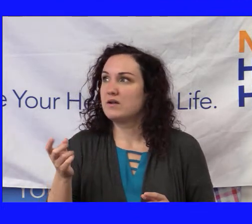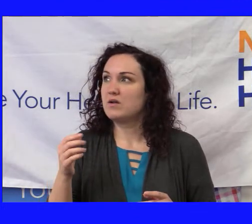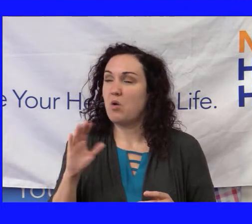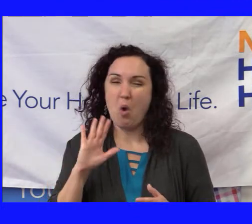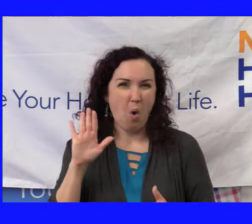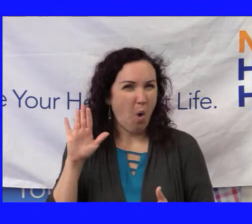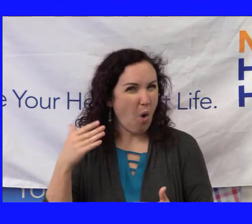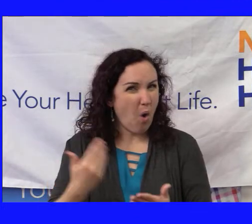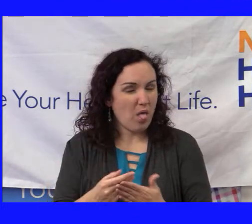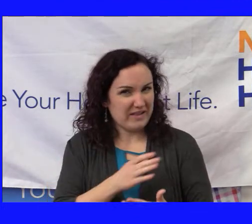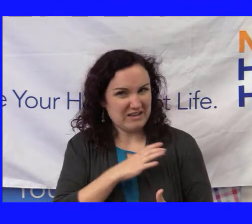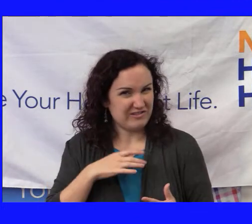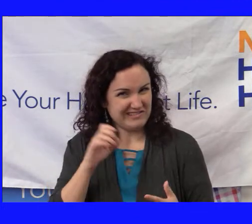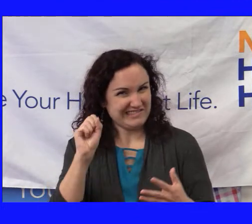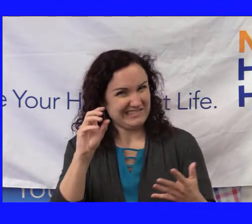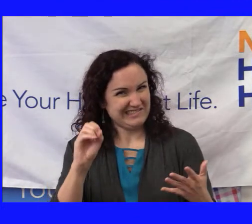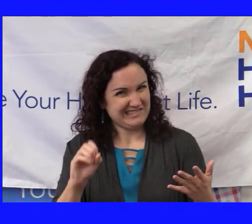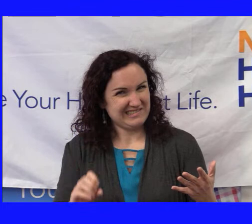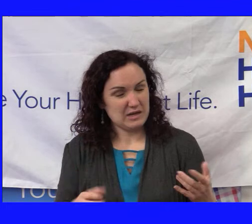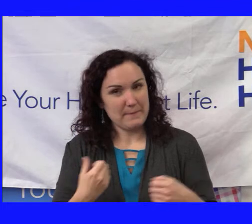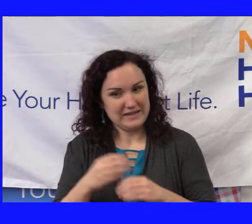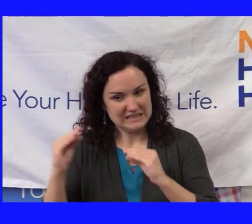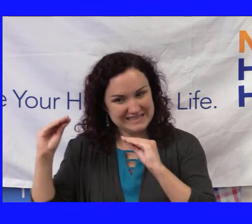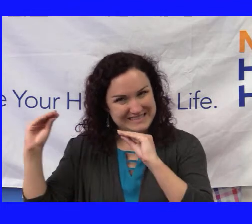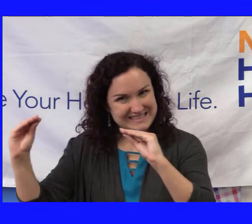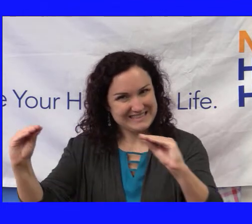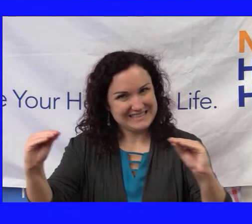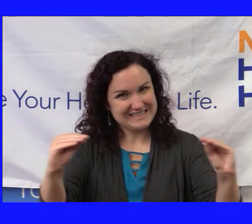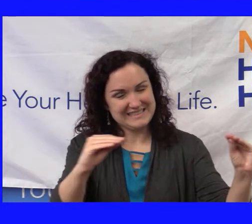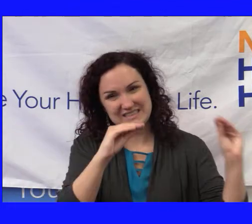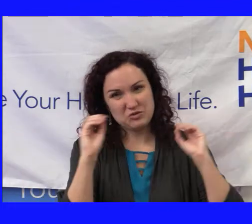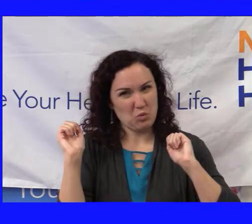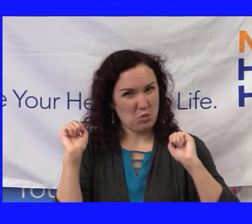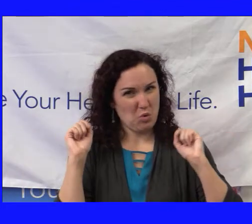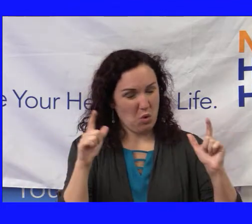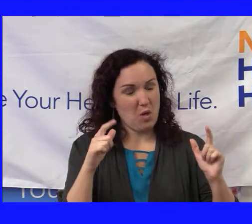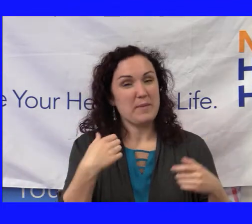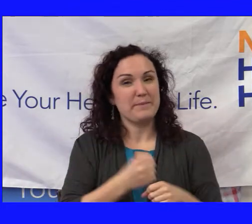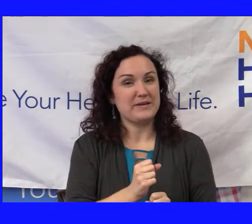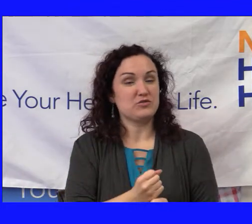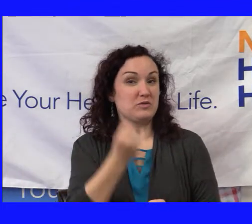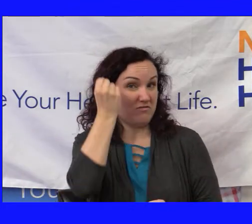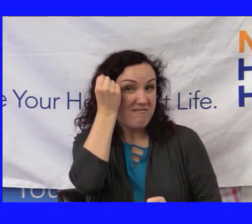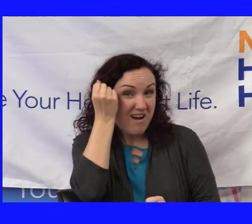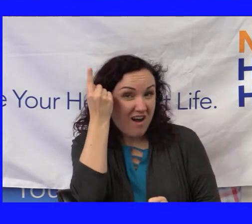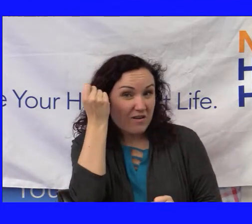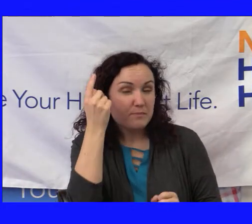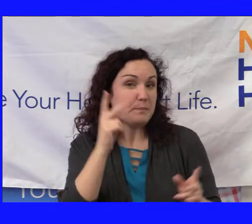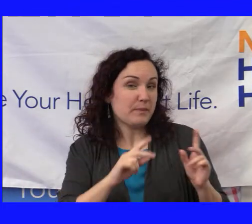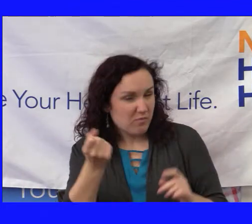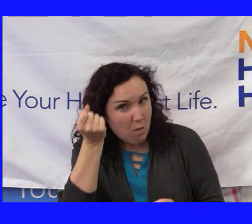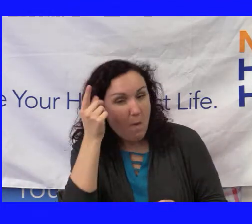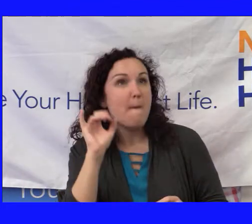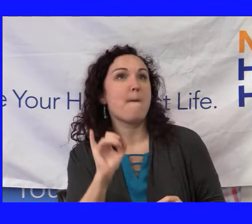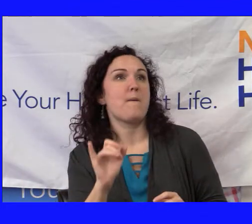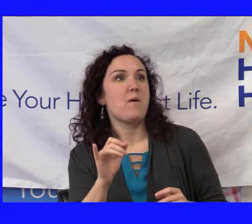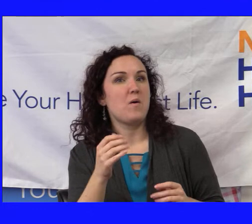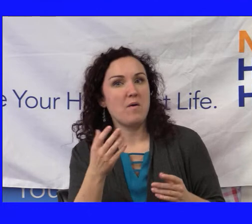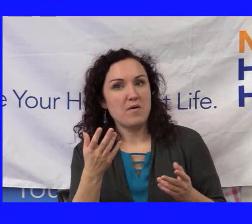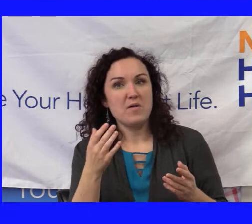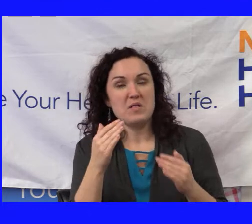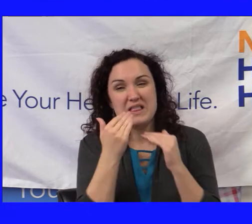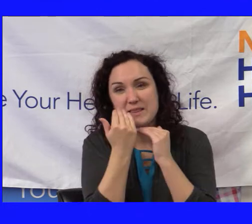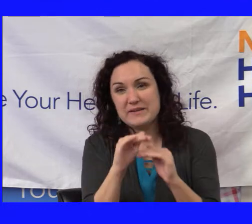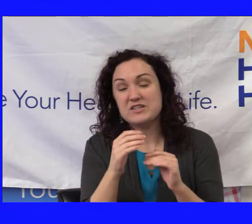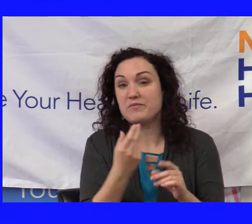all going around making sure we were educating people on the use of this practice and ensuring that people understood the limitations and the shortcomings of using